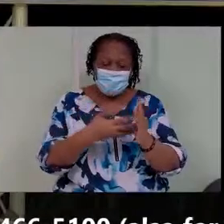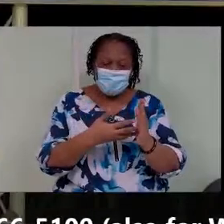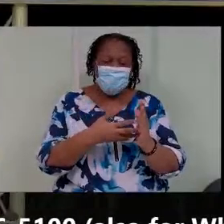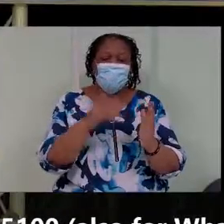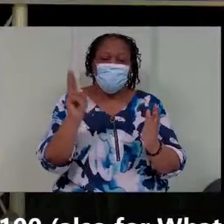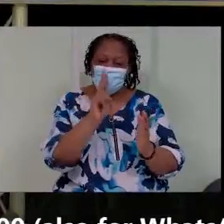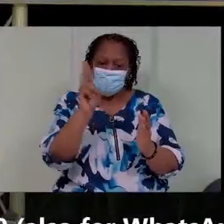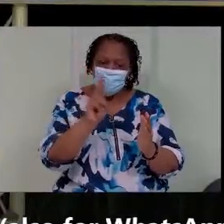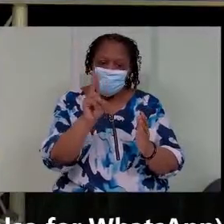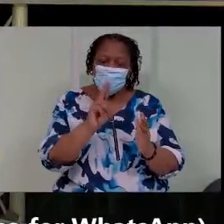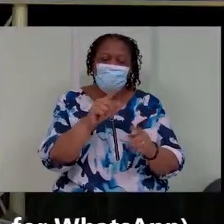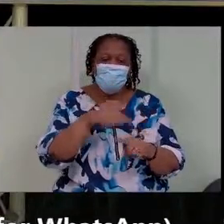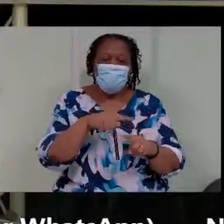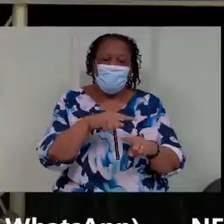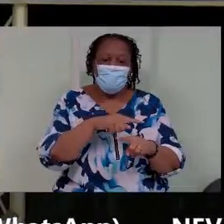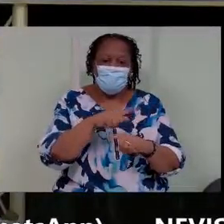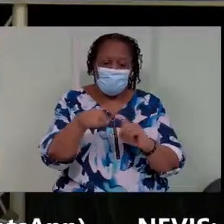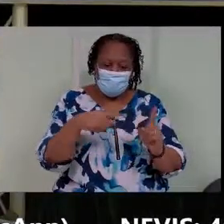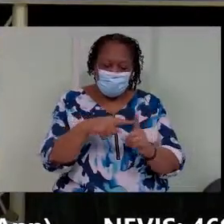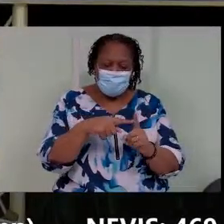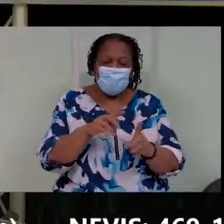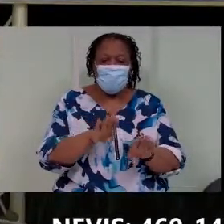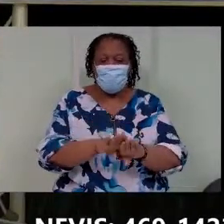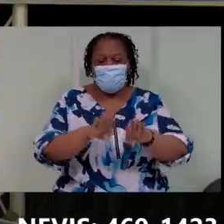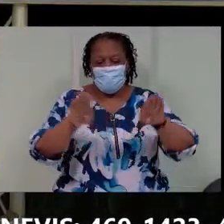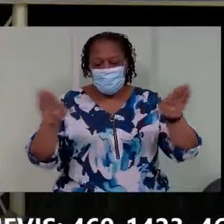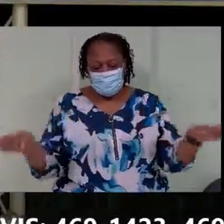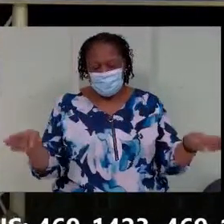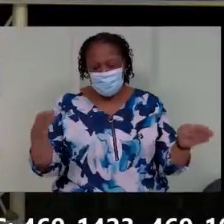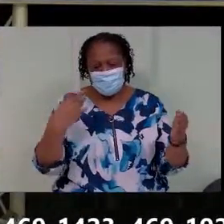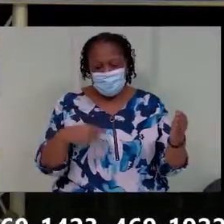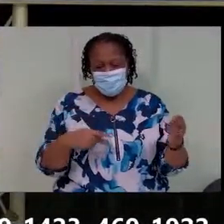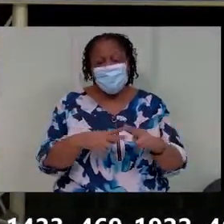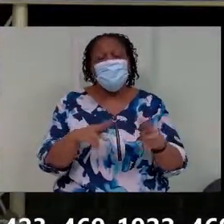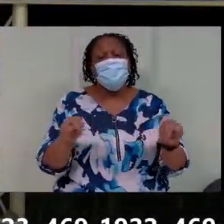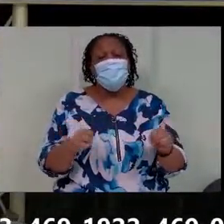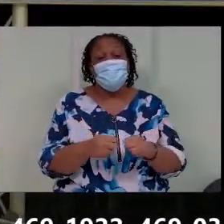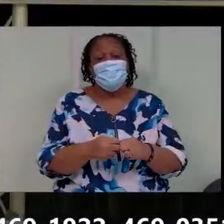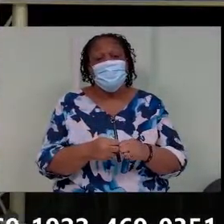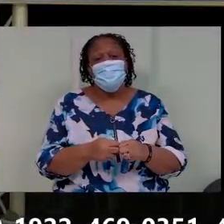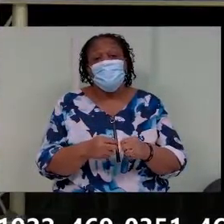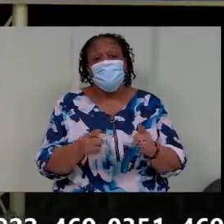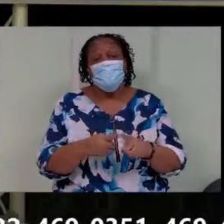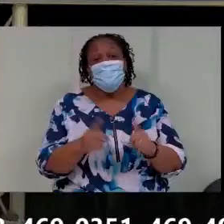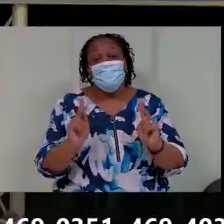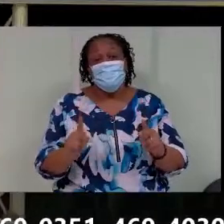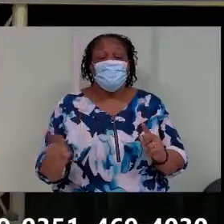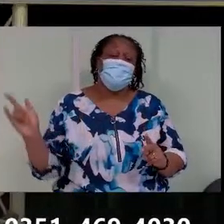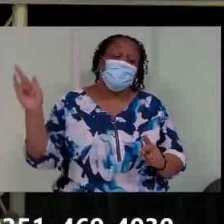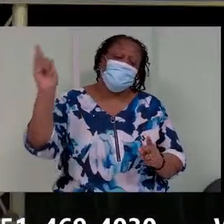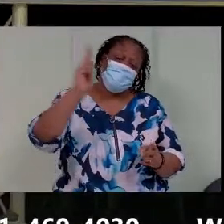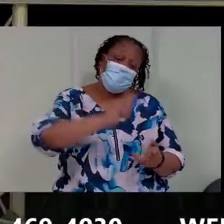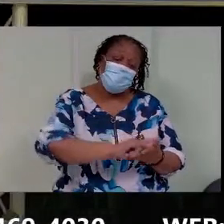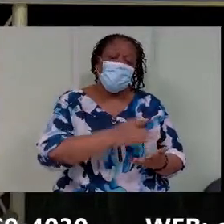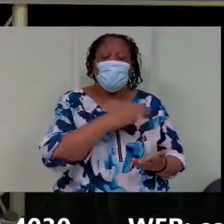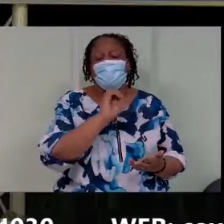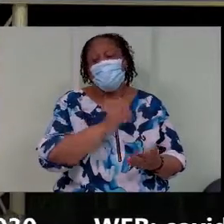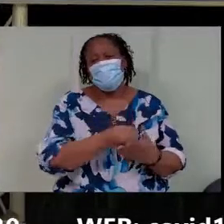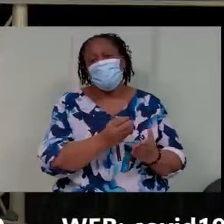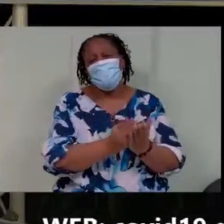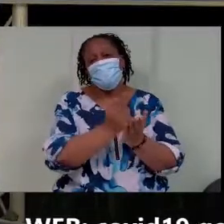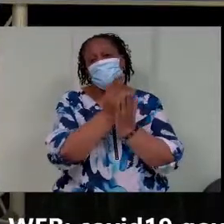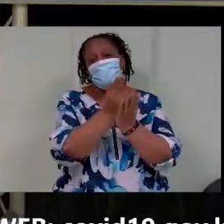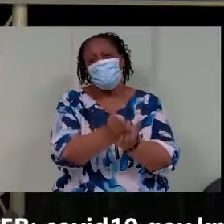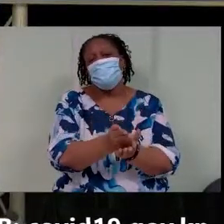a short time, they're cheap and easily available. And so hopefully we will have access to these rapid antigen tests so that we can